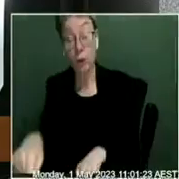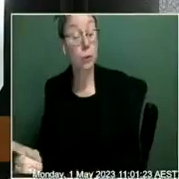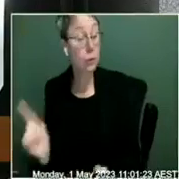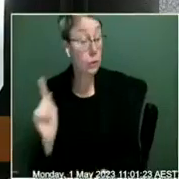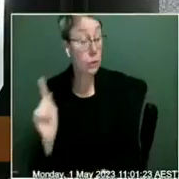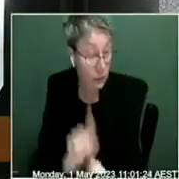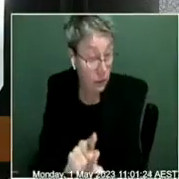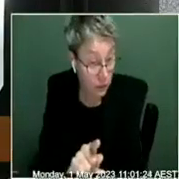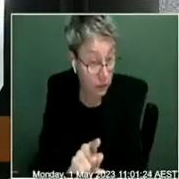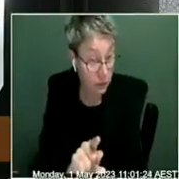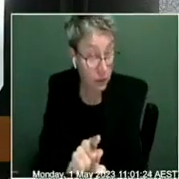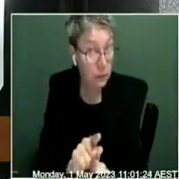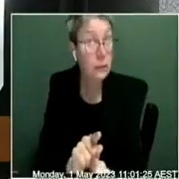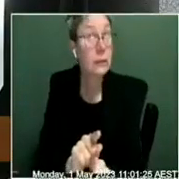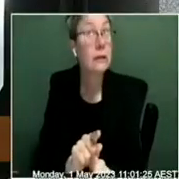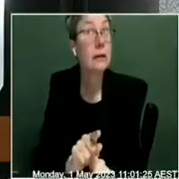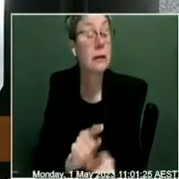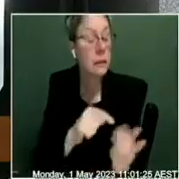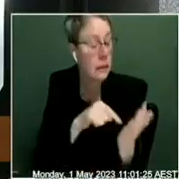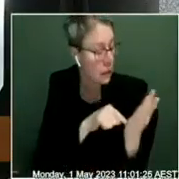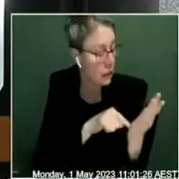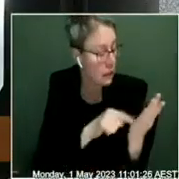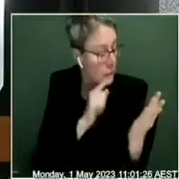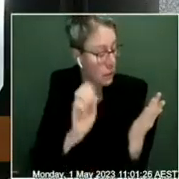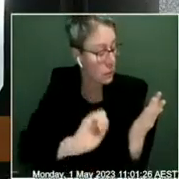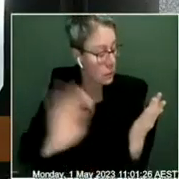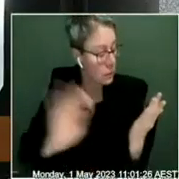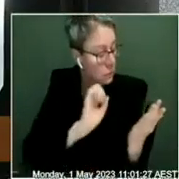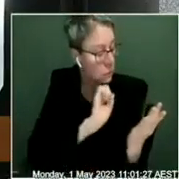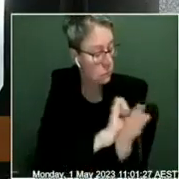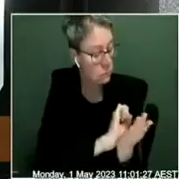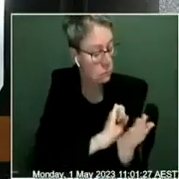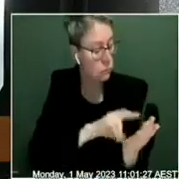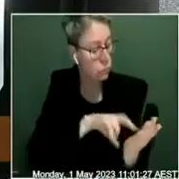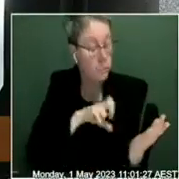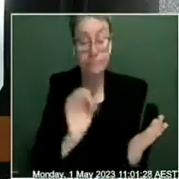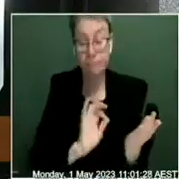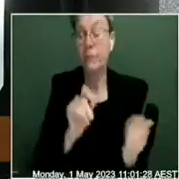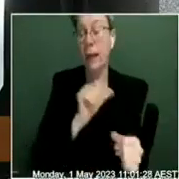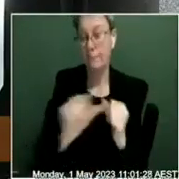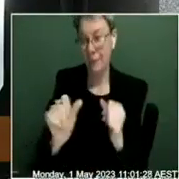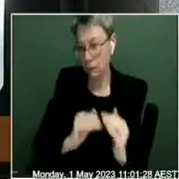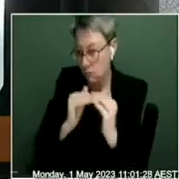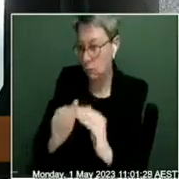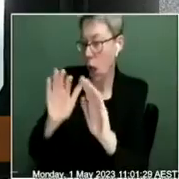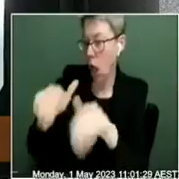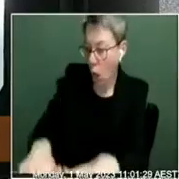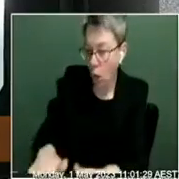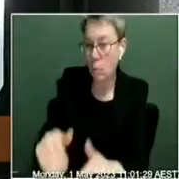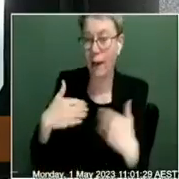up in those communities given their existing size and scope. It's a resourcing issue.